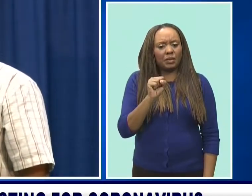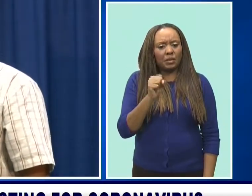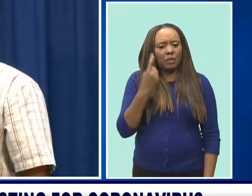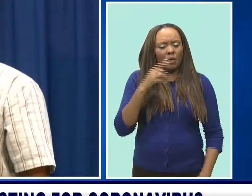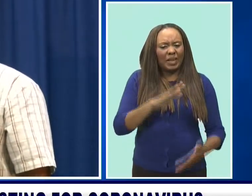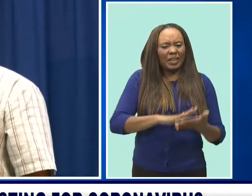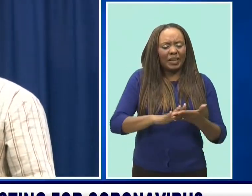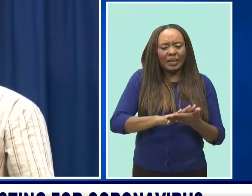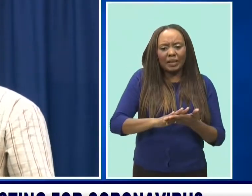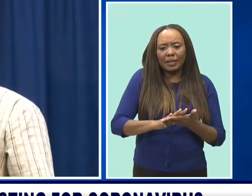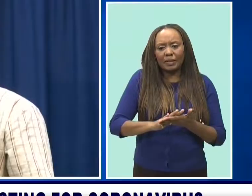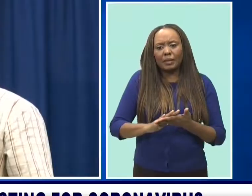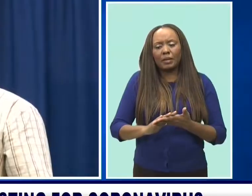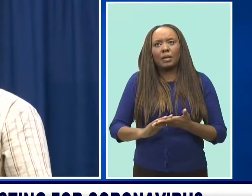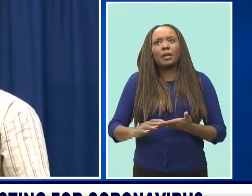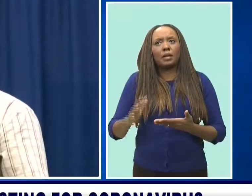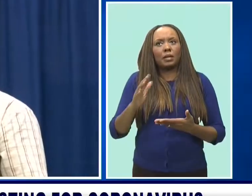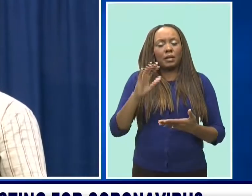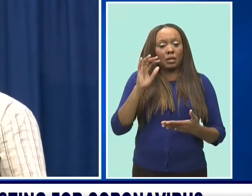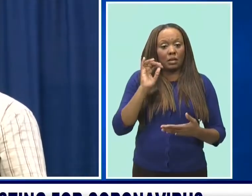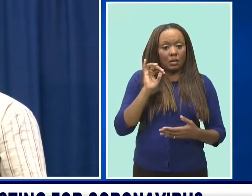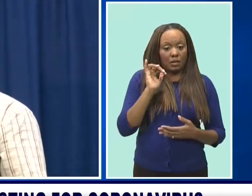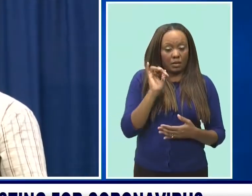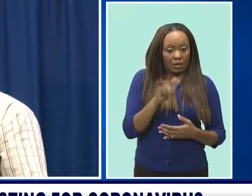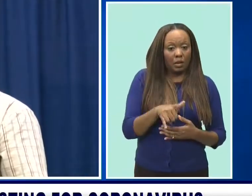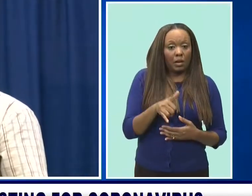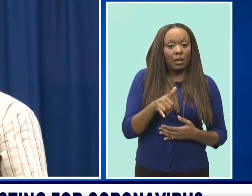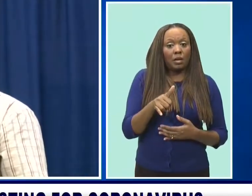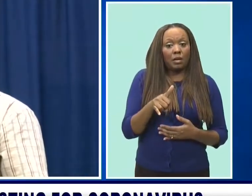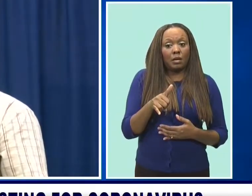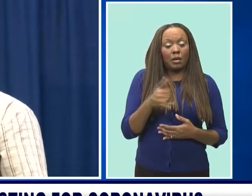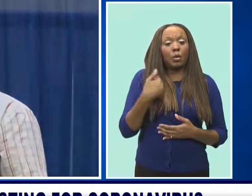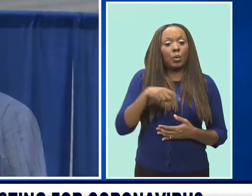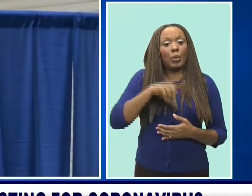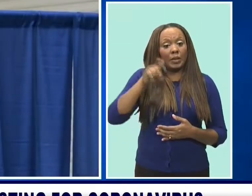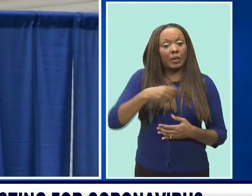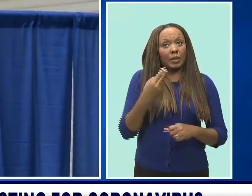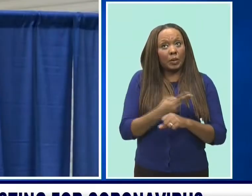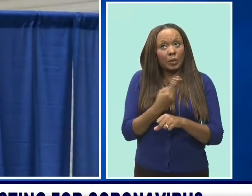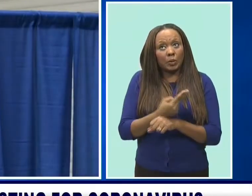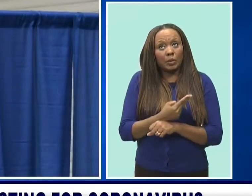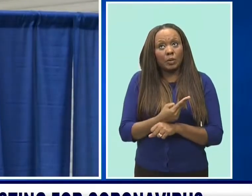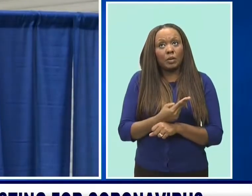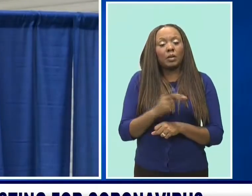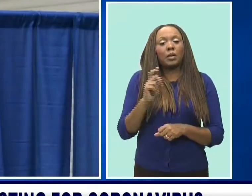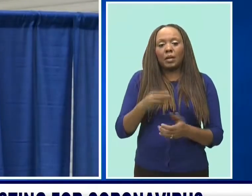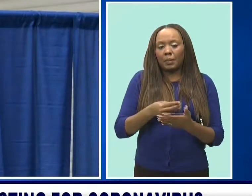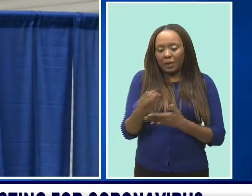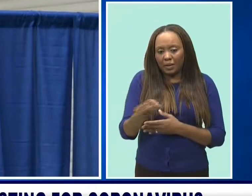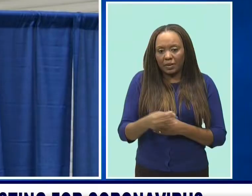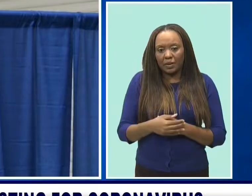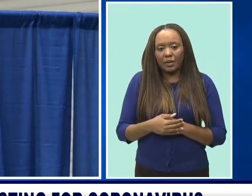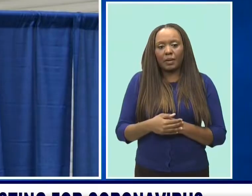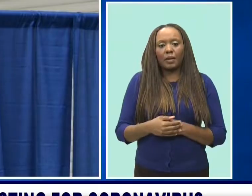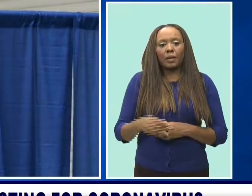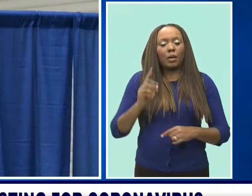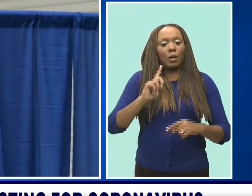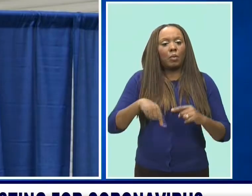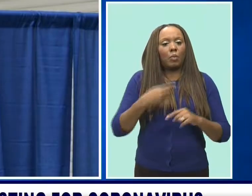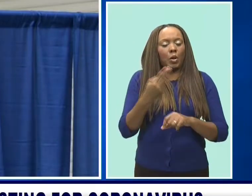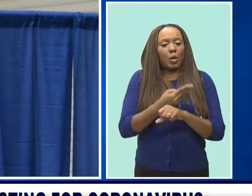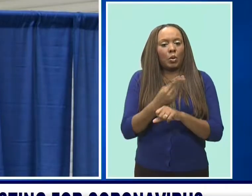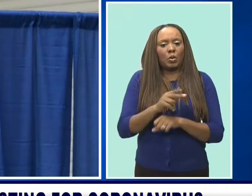about 6%. And that is the bleach solution that we need to use. Please remember that using a